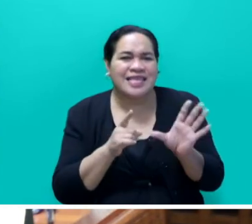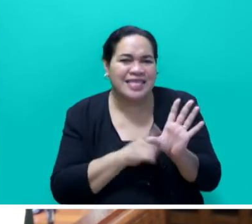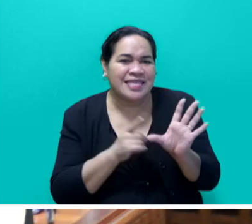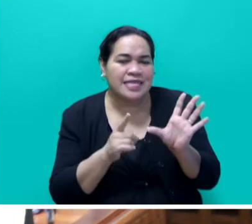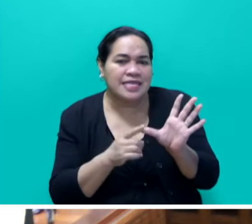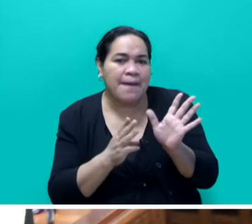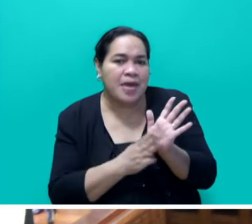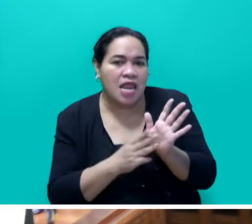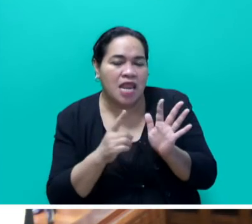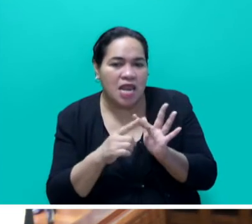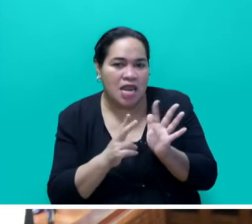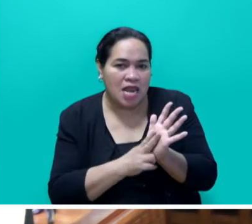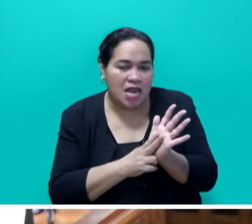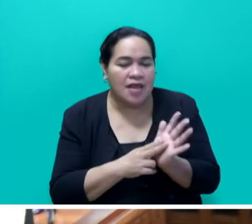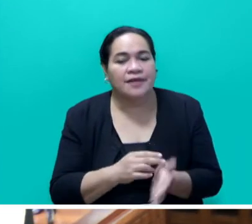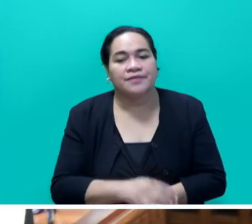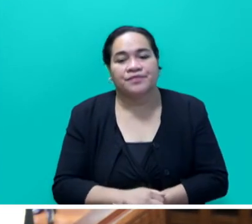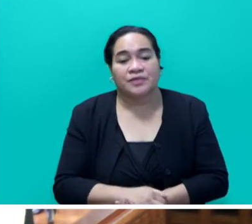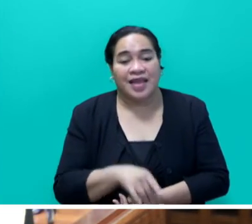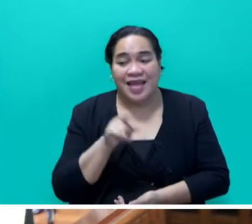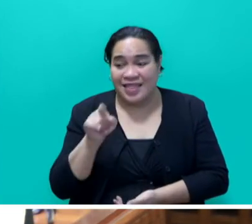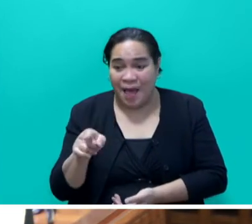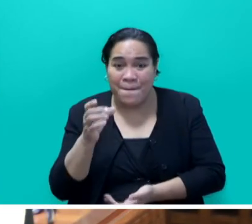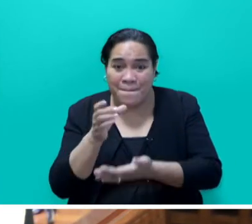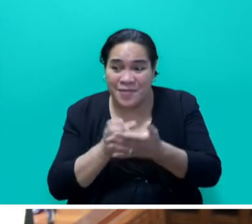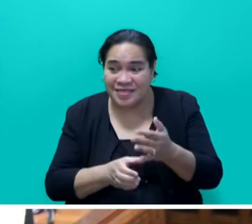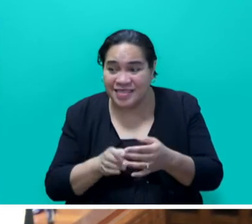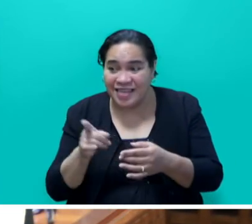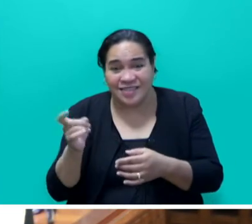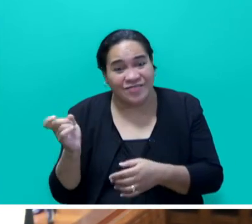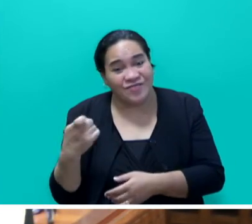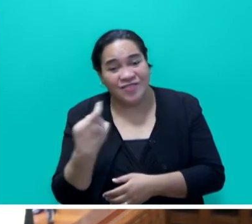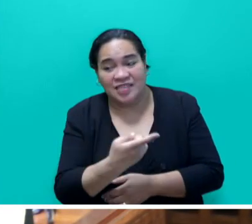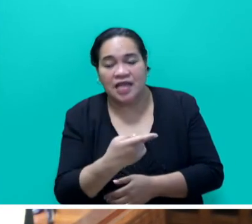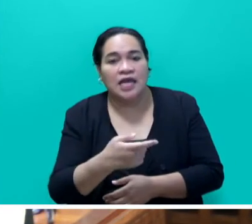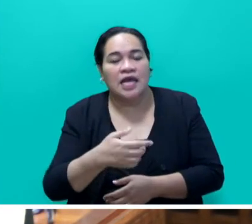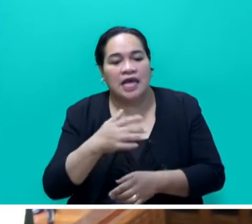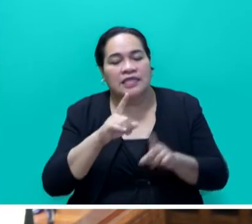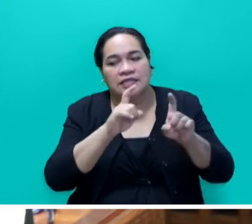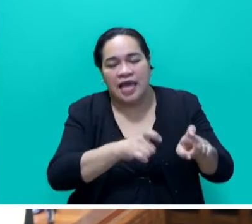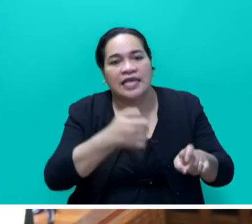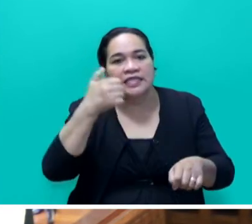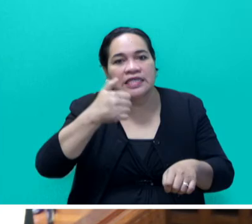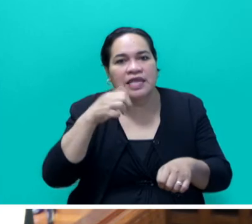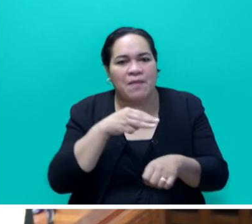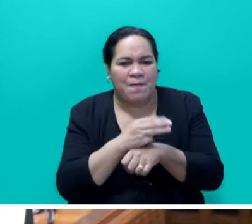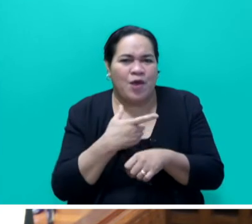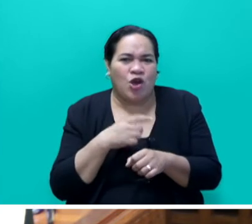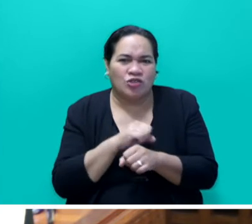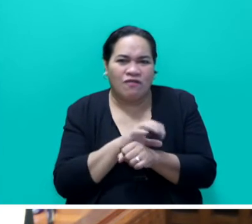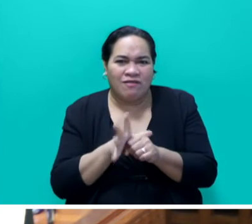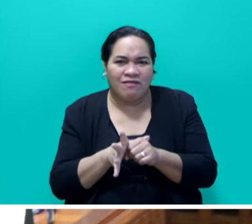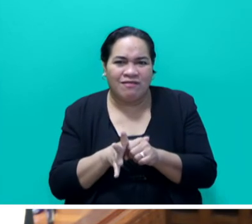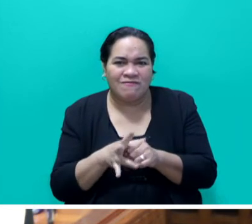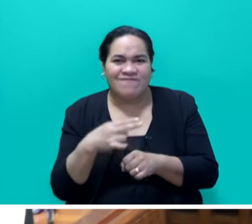And the officer that was first deployed spent 16 months due to COVID-19 restrictions.